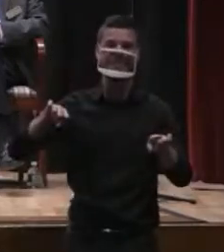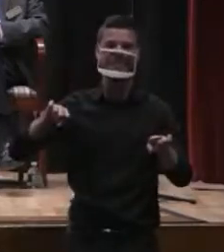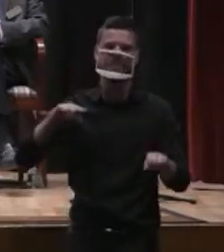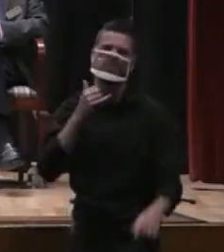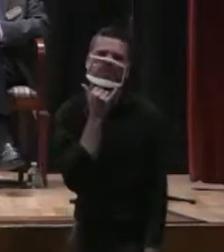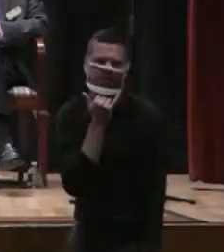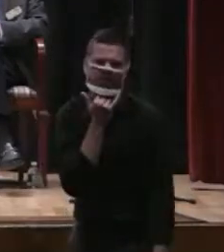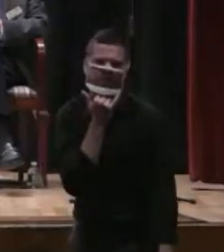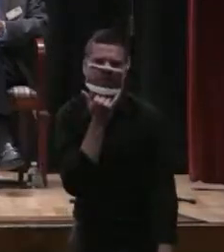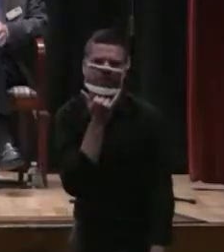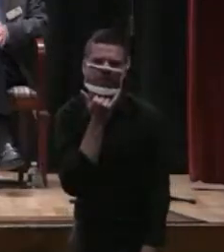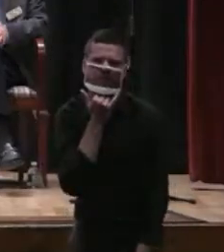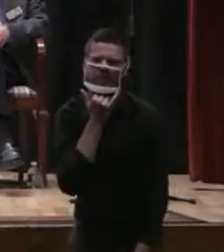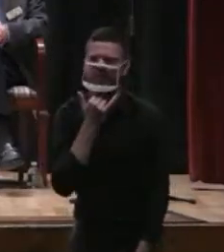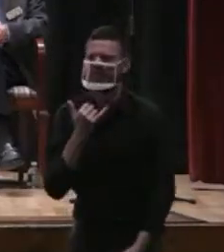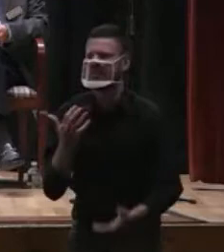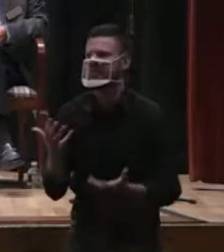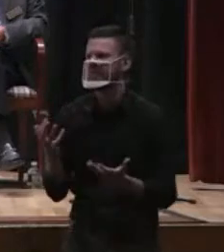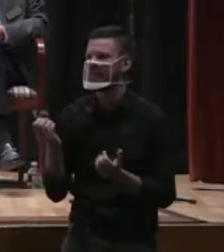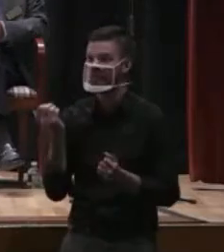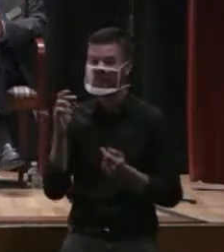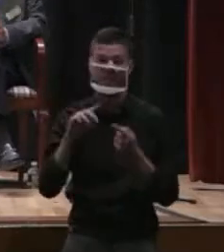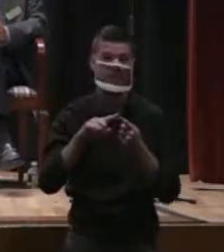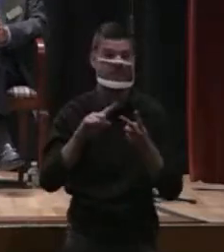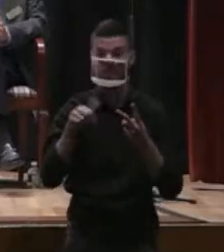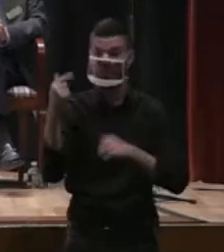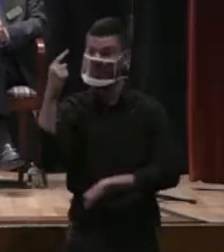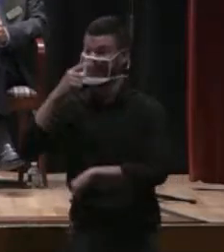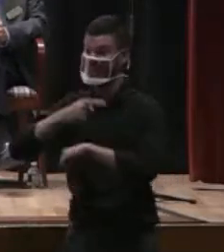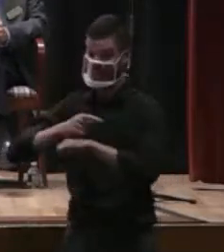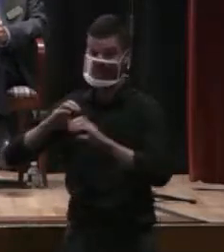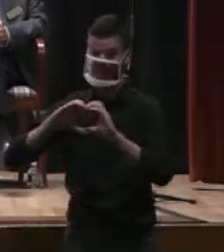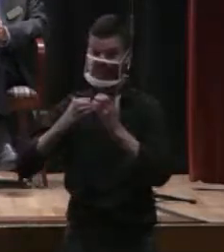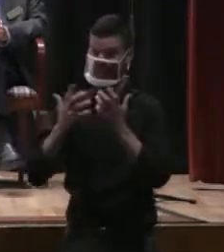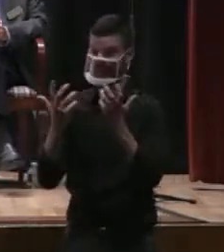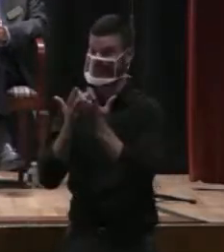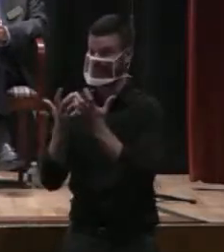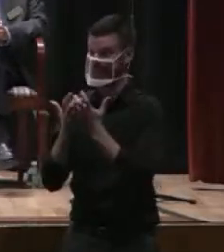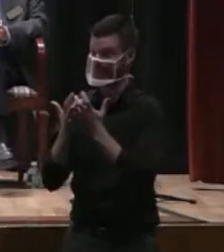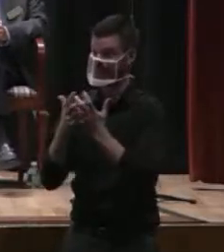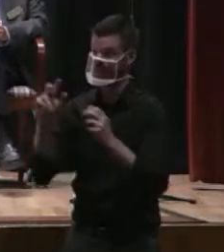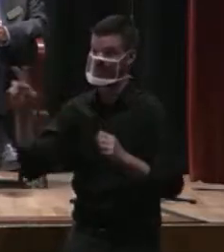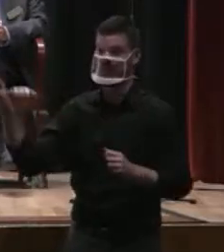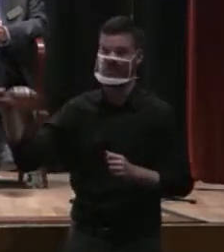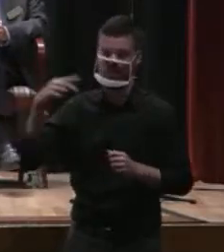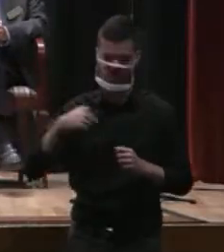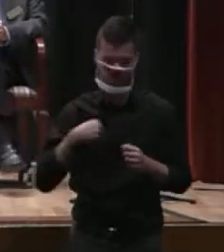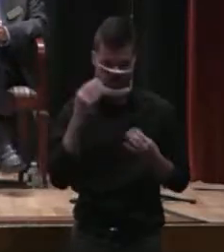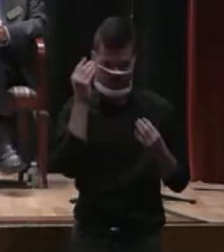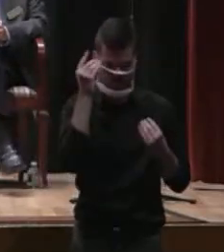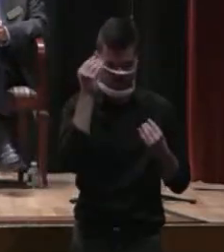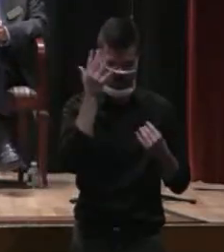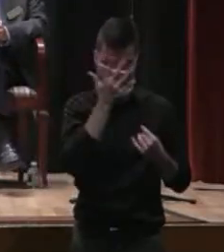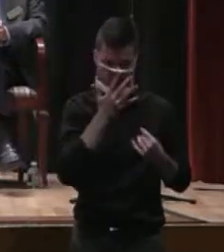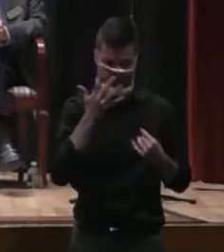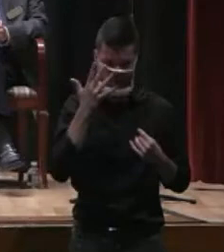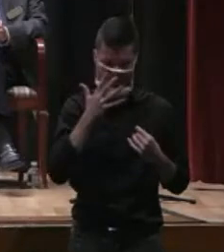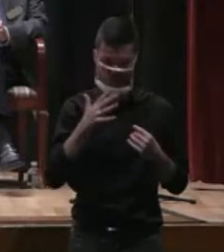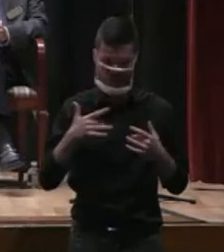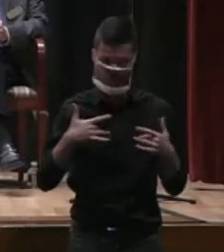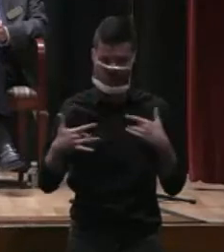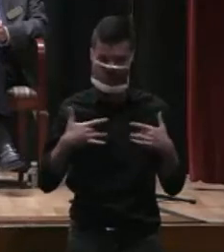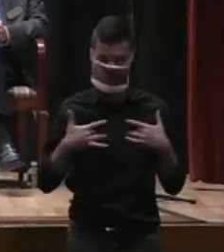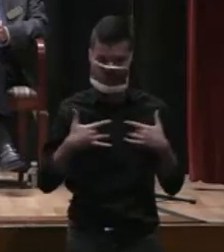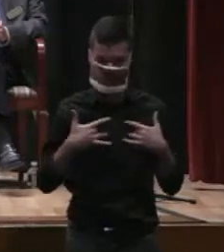right. Or days when my classmates would see the look of worry because I did not understand the